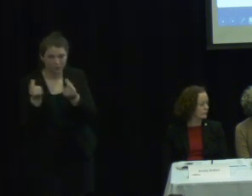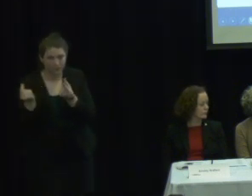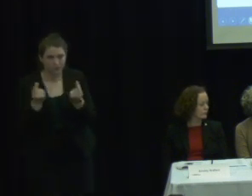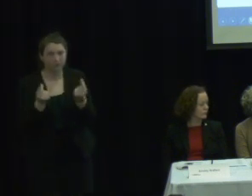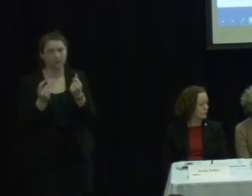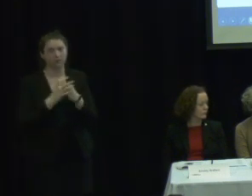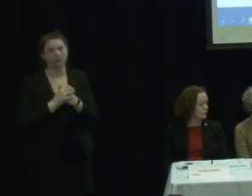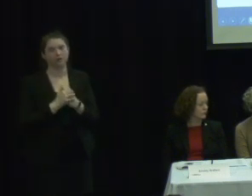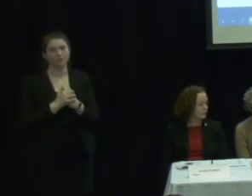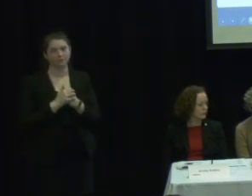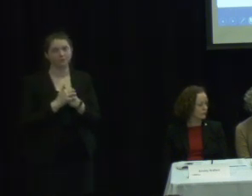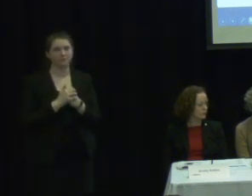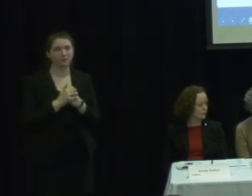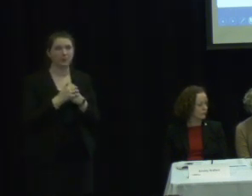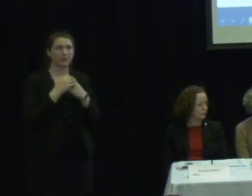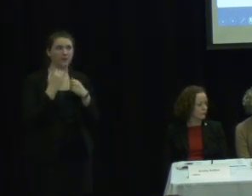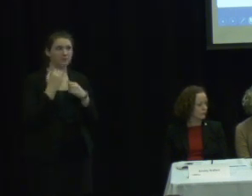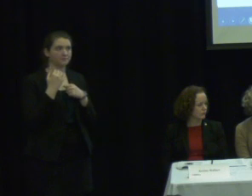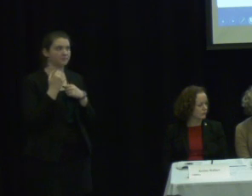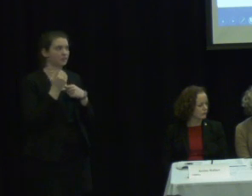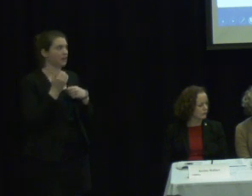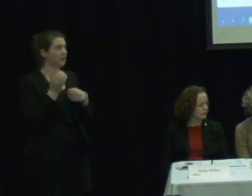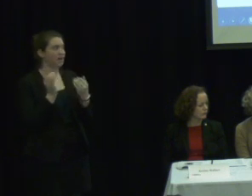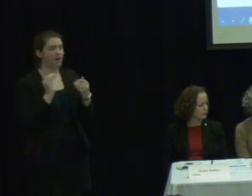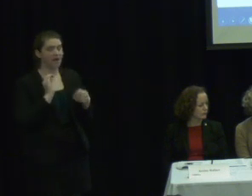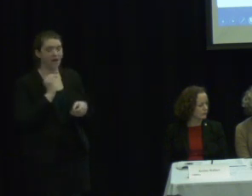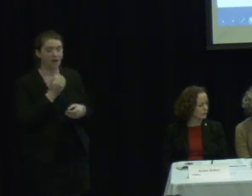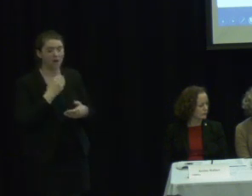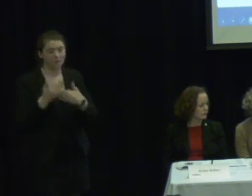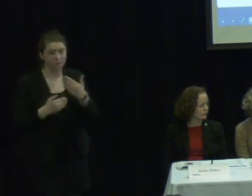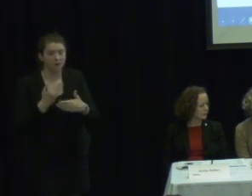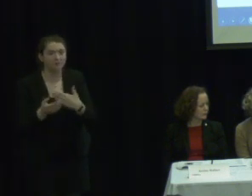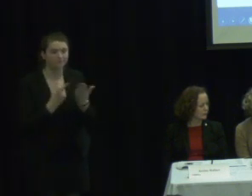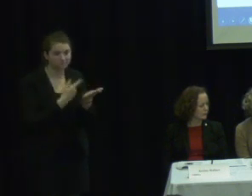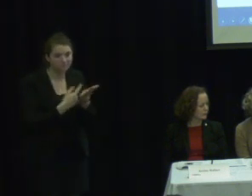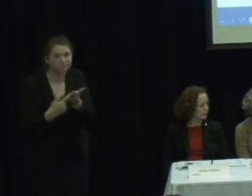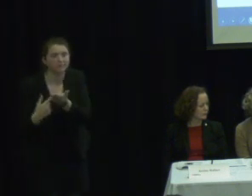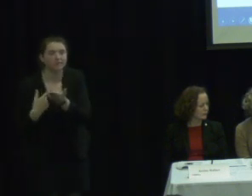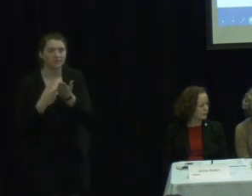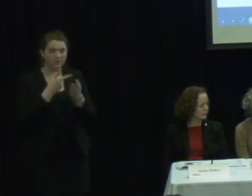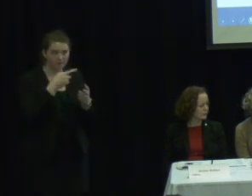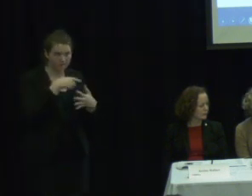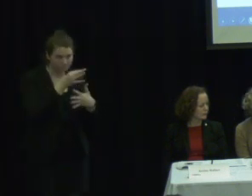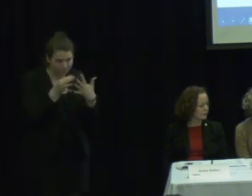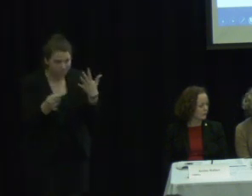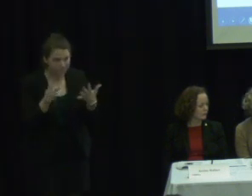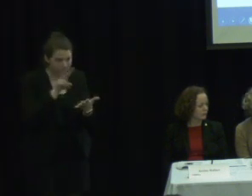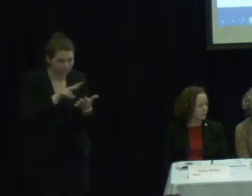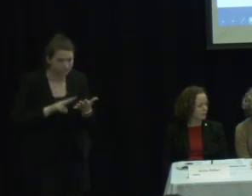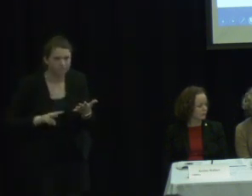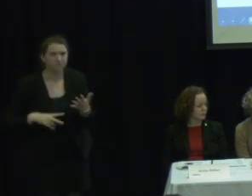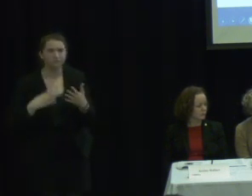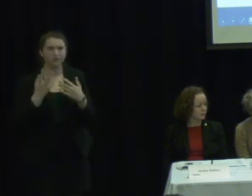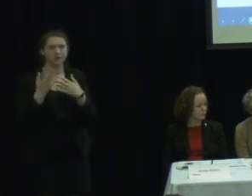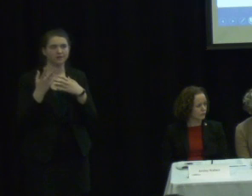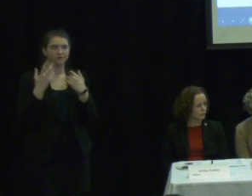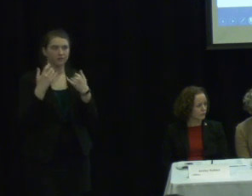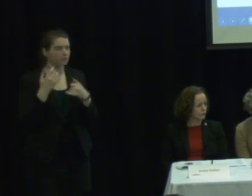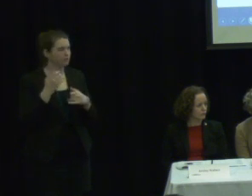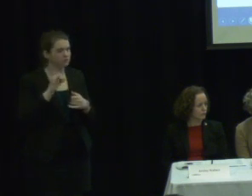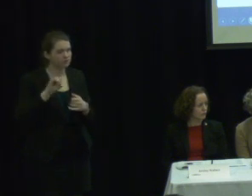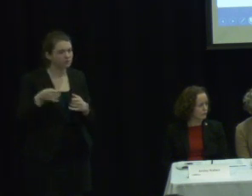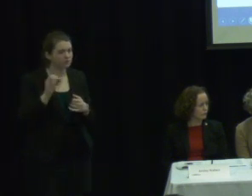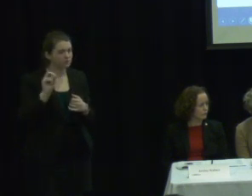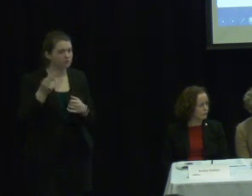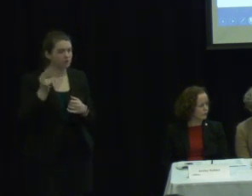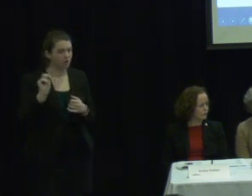at all of the options, have conversations with people. John South or myself had a conversation with the faculty and with